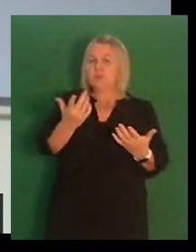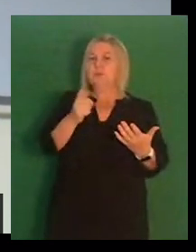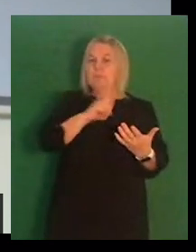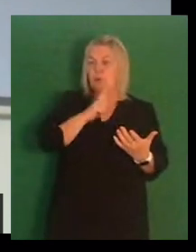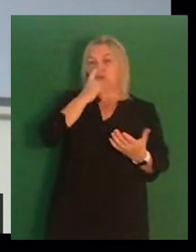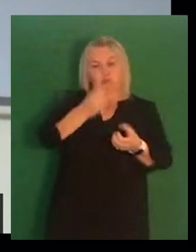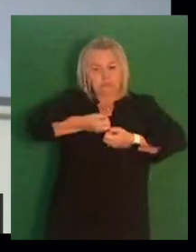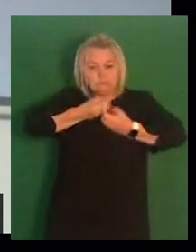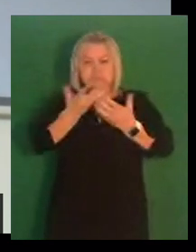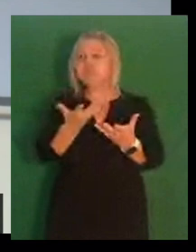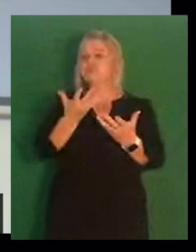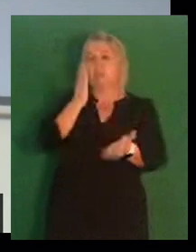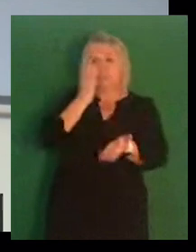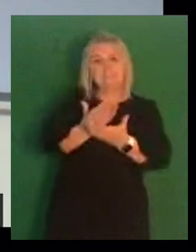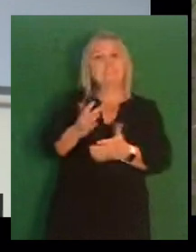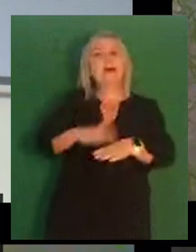real time.